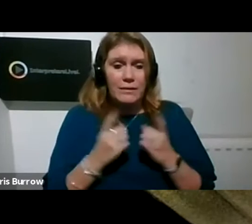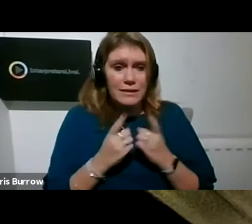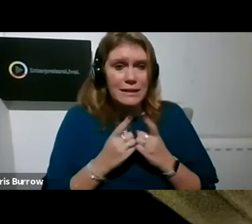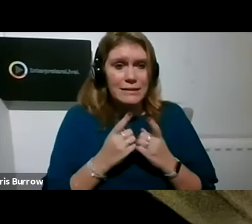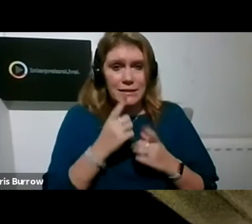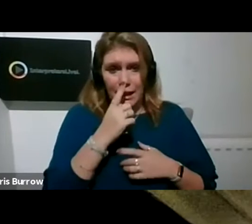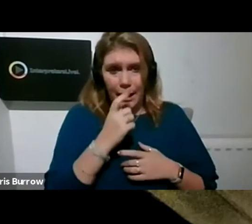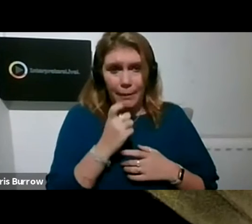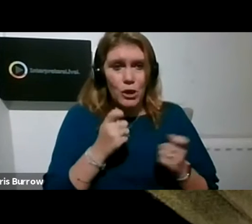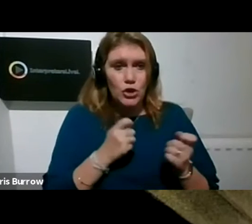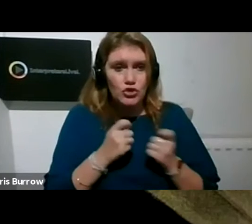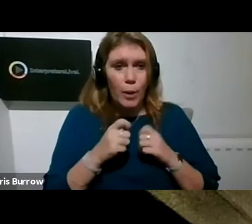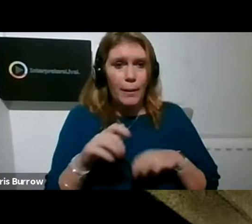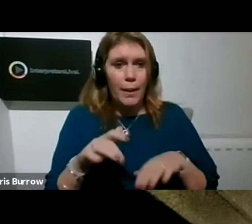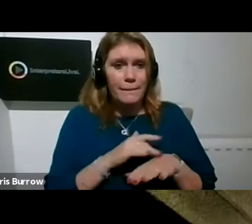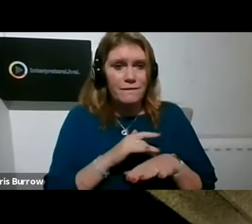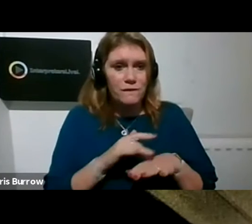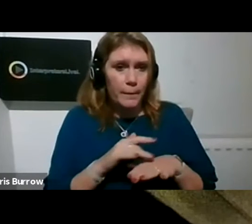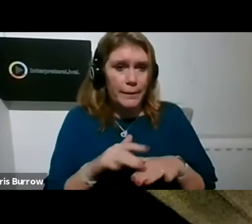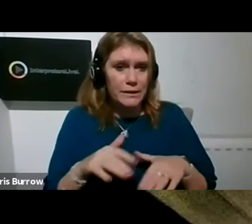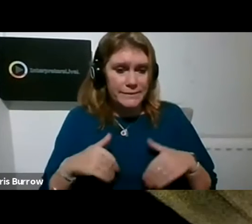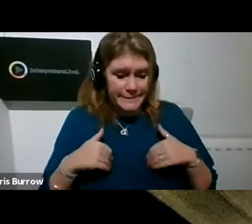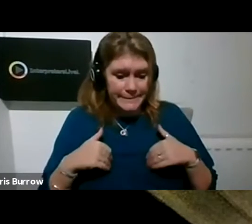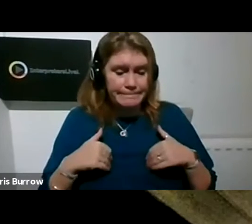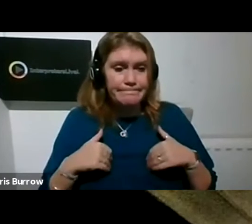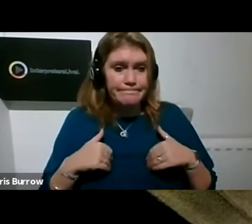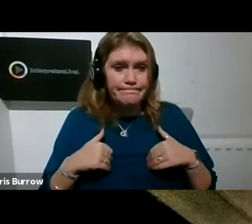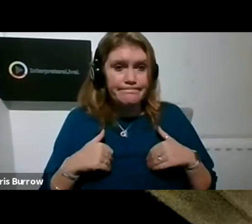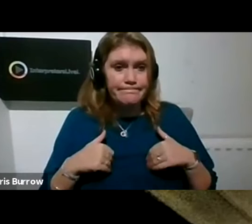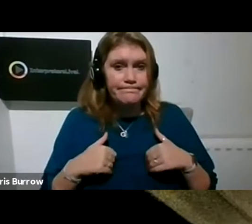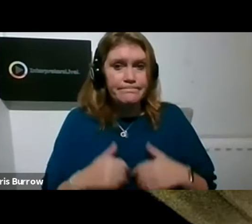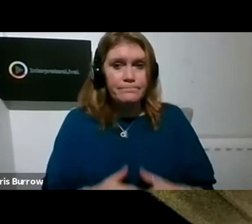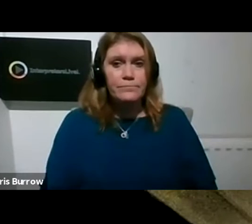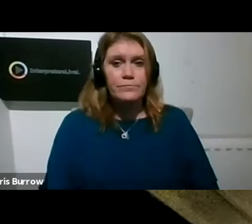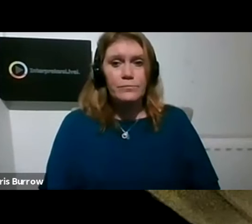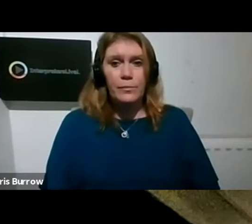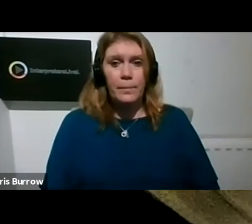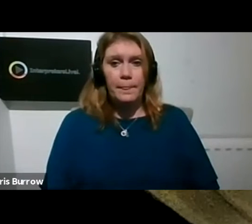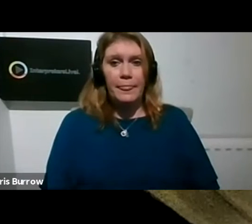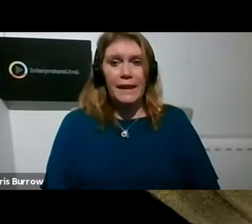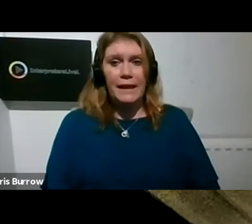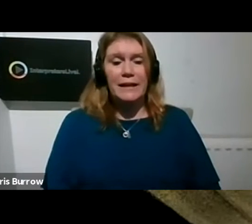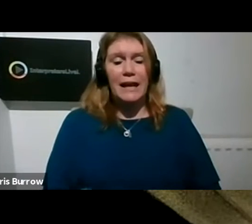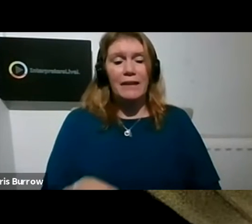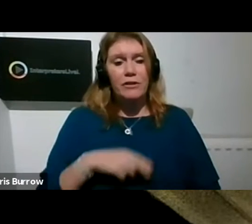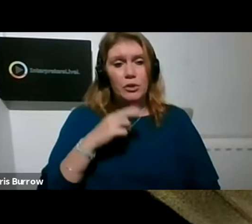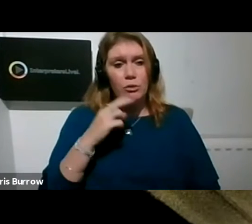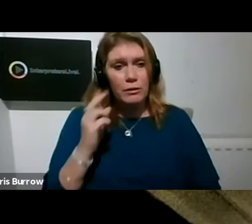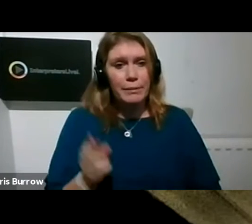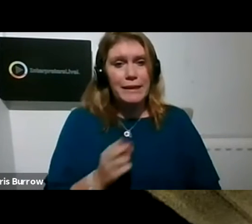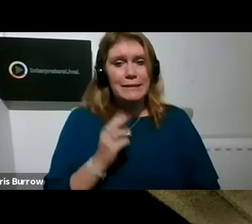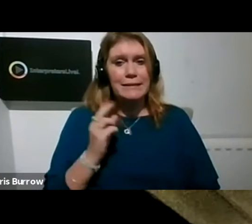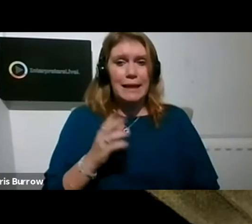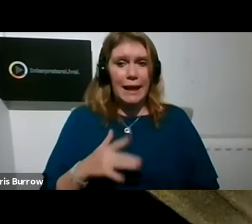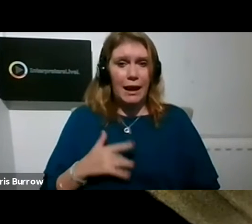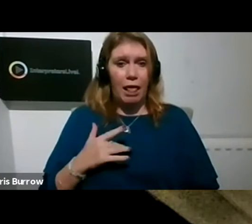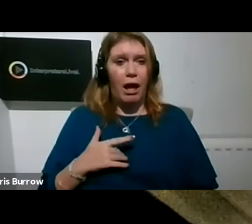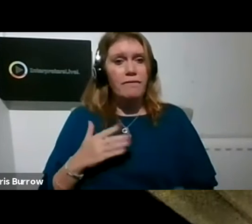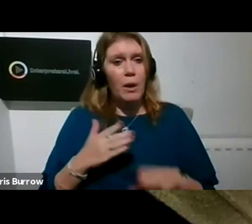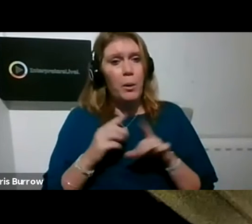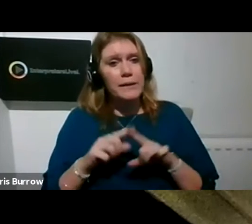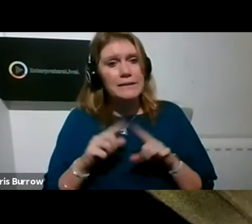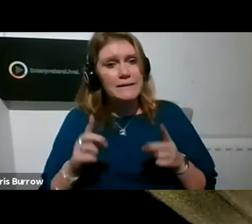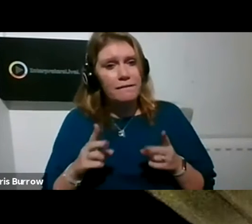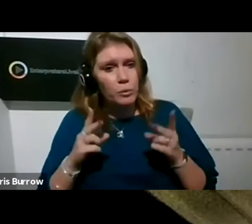by the performers, and that obviously if you do it repeatedly and live, that kind of works in a different way. So